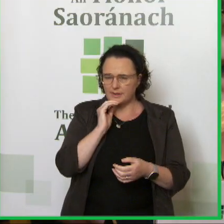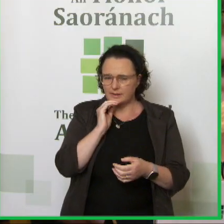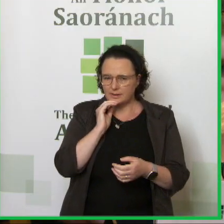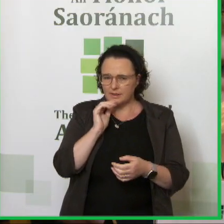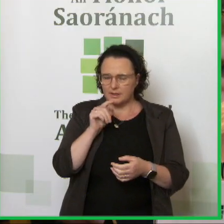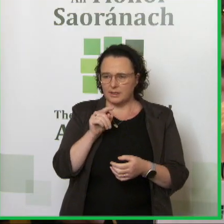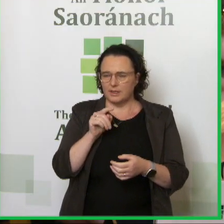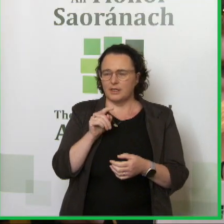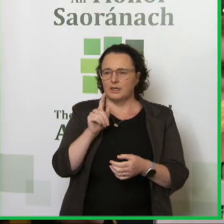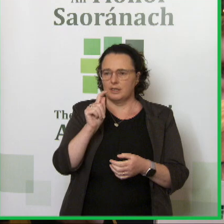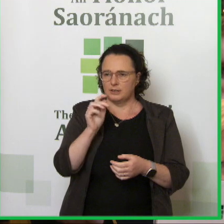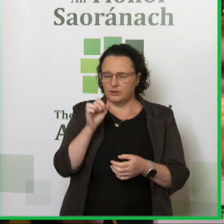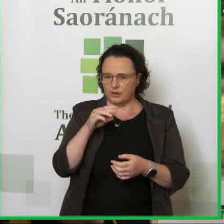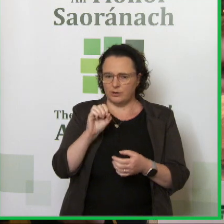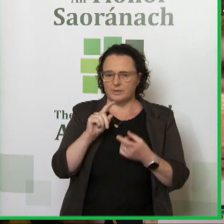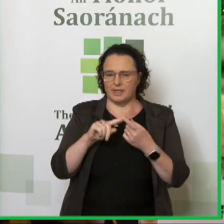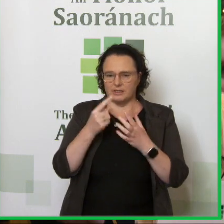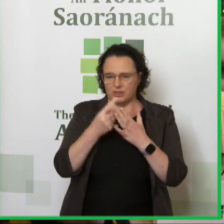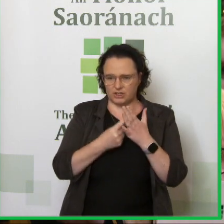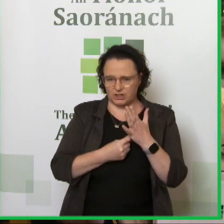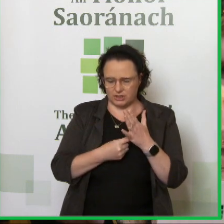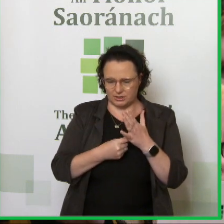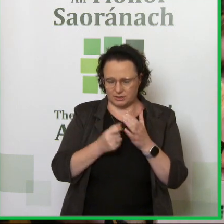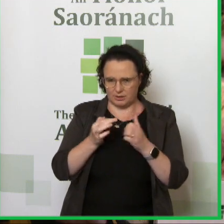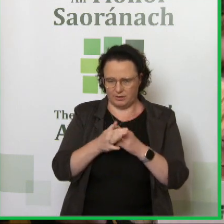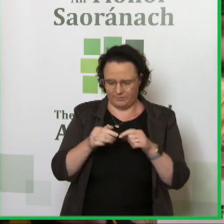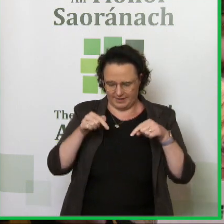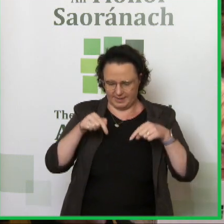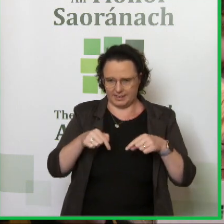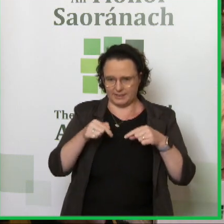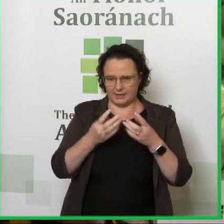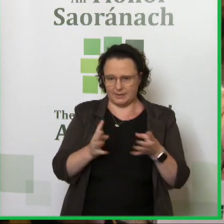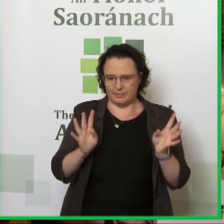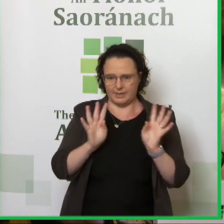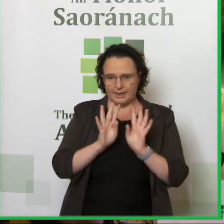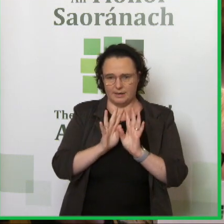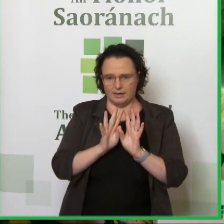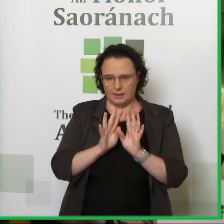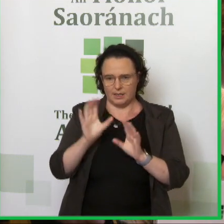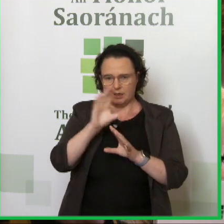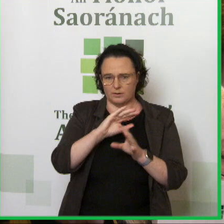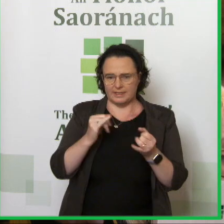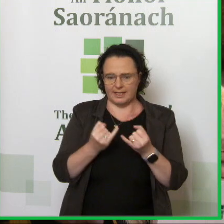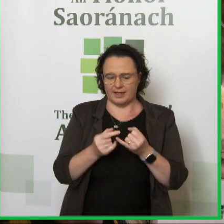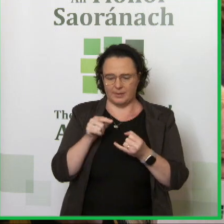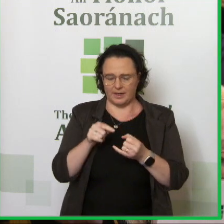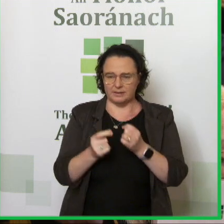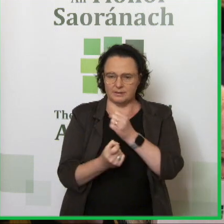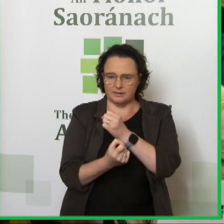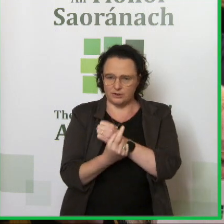the terms and conditions of this assembly. It seems to me as if this whole issue is one in which